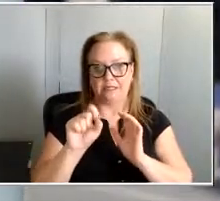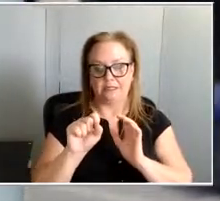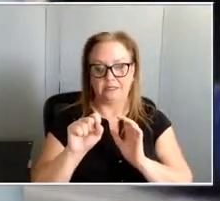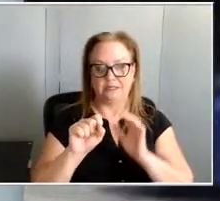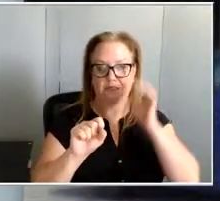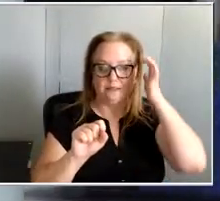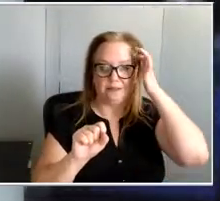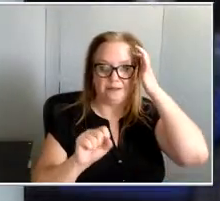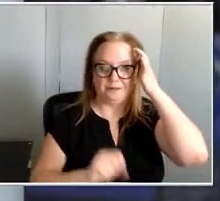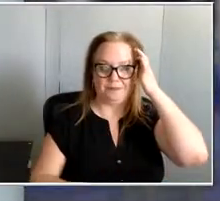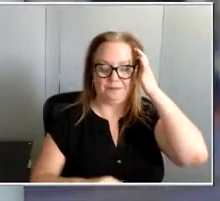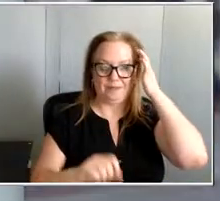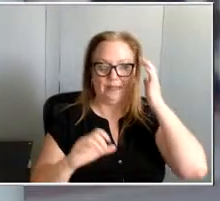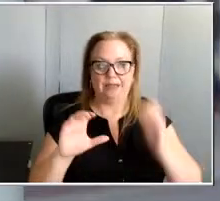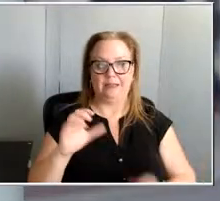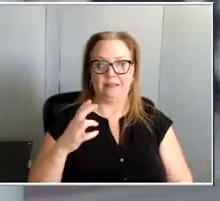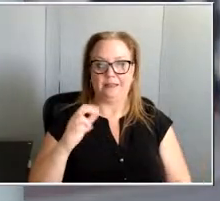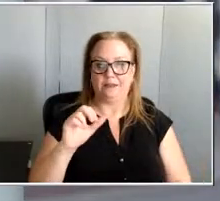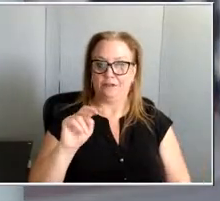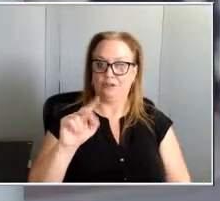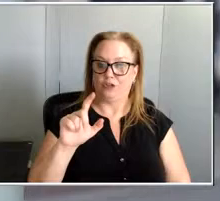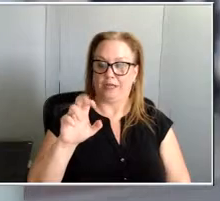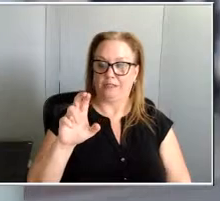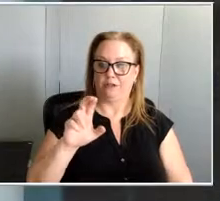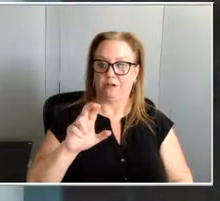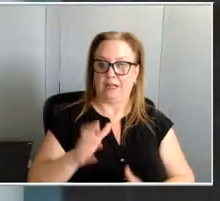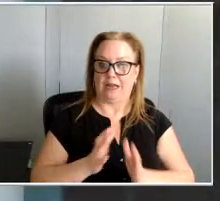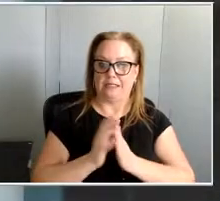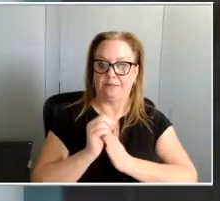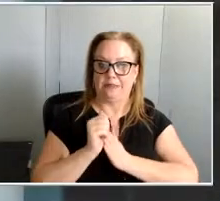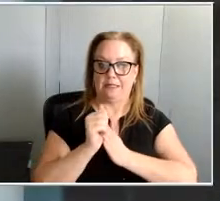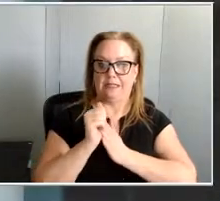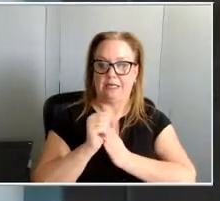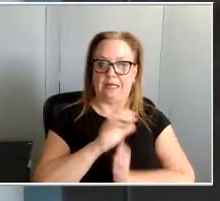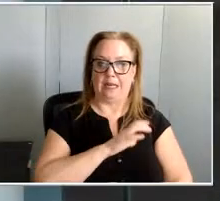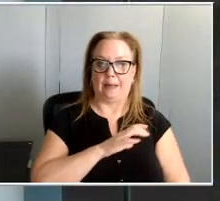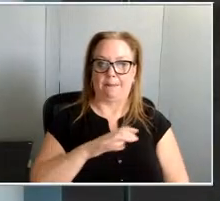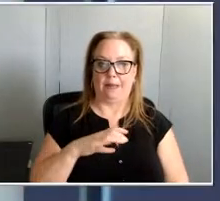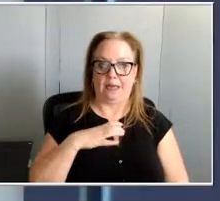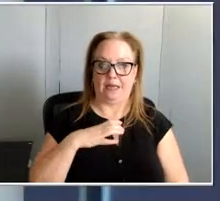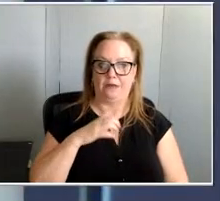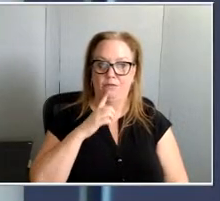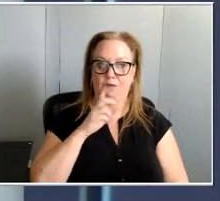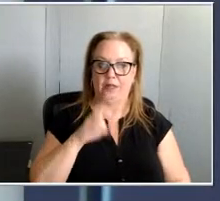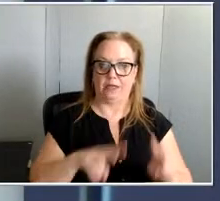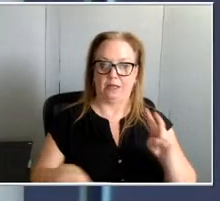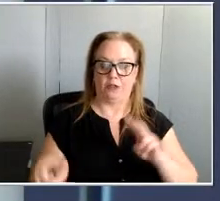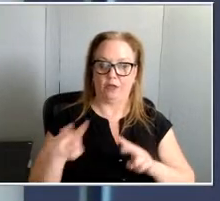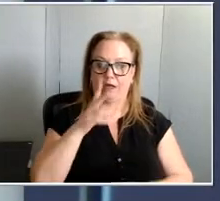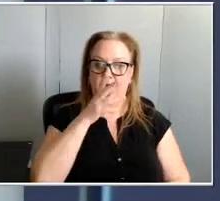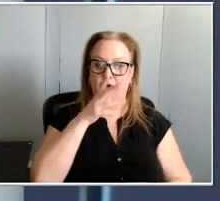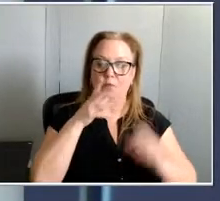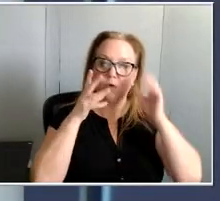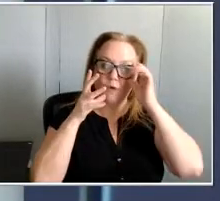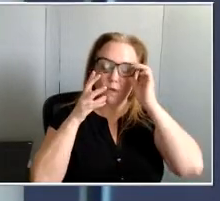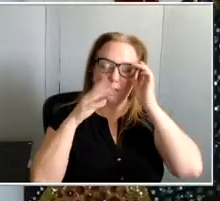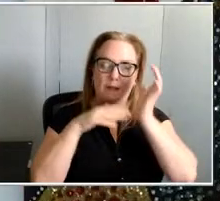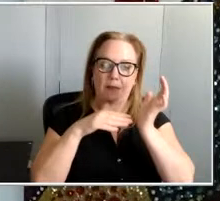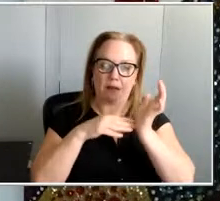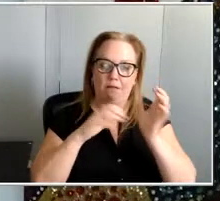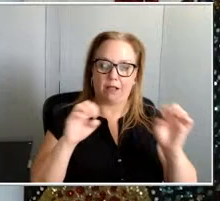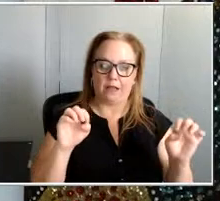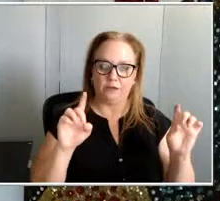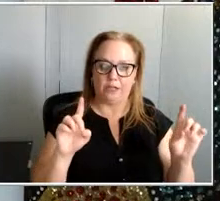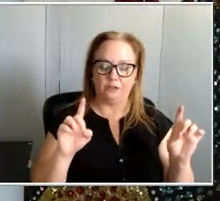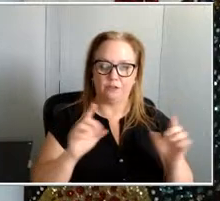The chancellor asked him to lead up a committee to really look into rural medical education. My